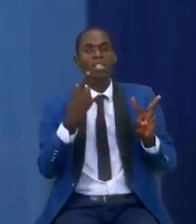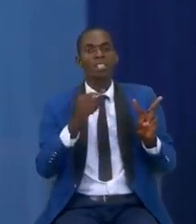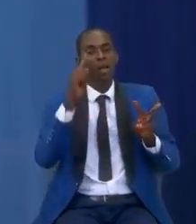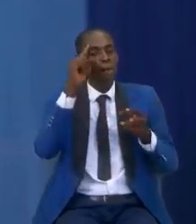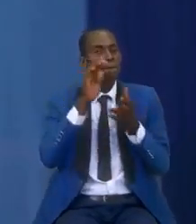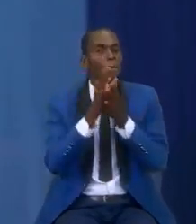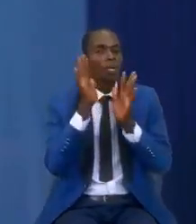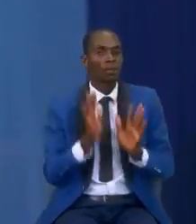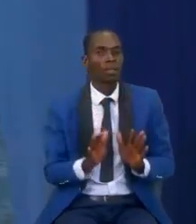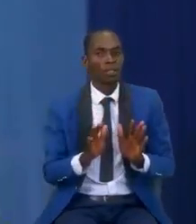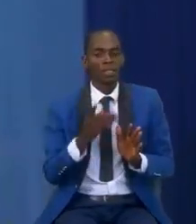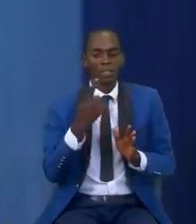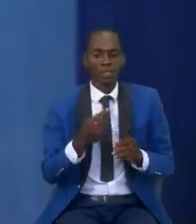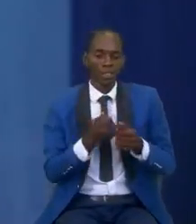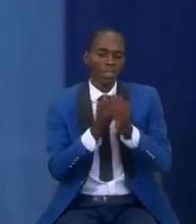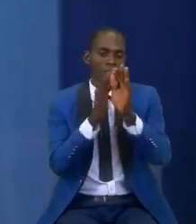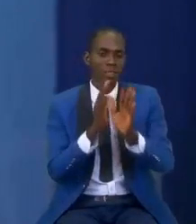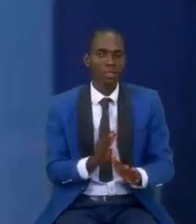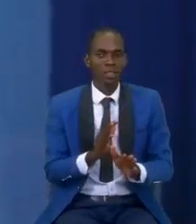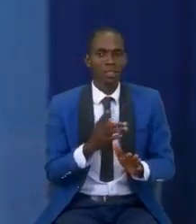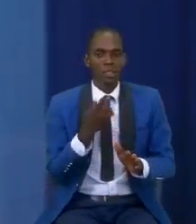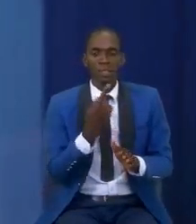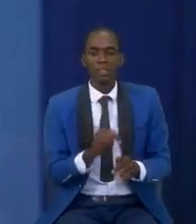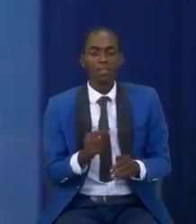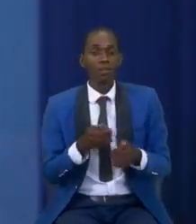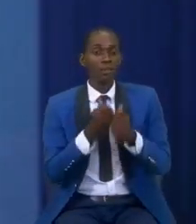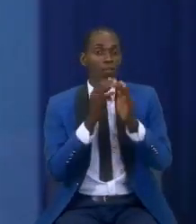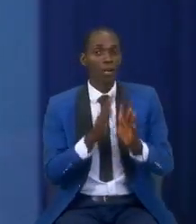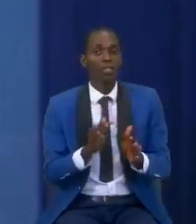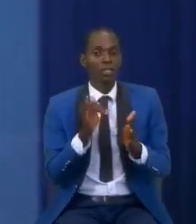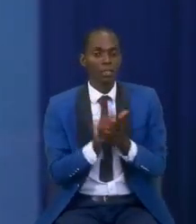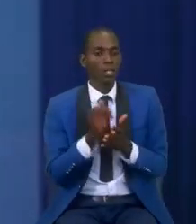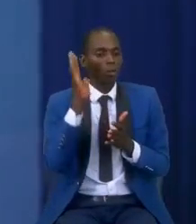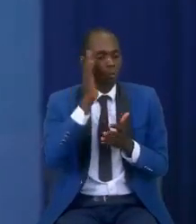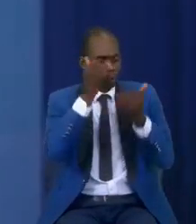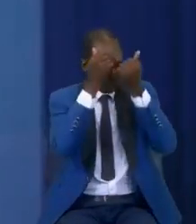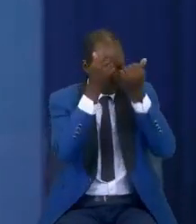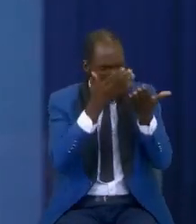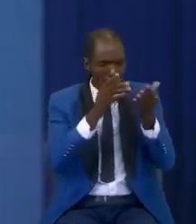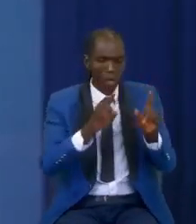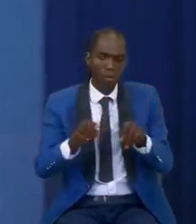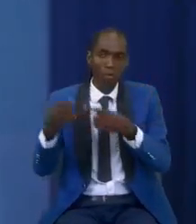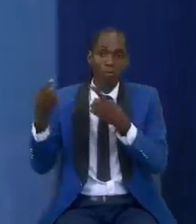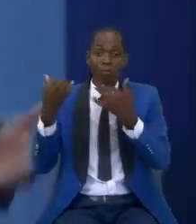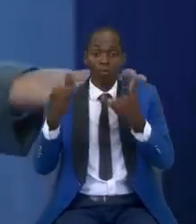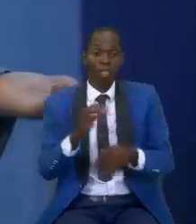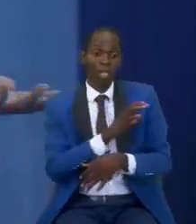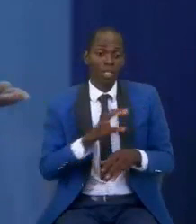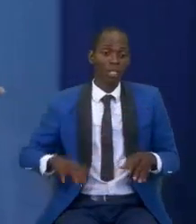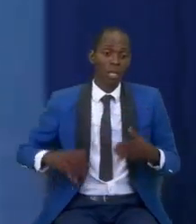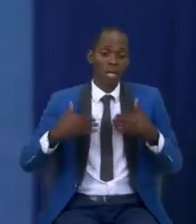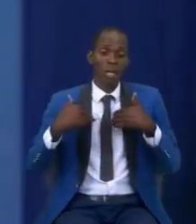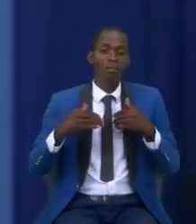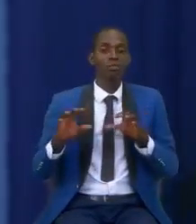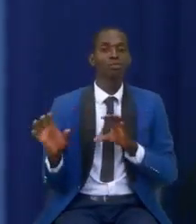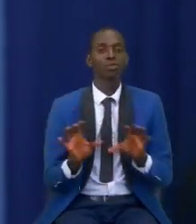should go. Now Christ has done what he should do. He gave the command, he paid the price,